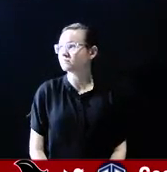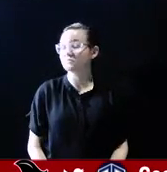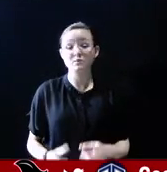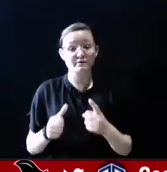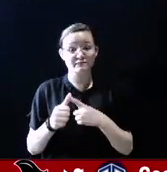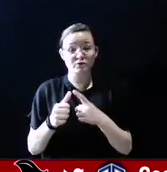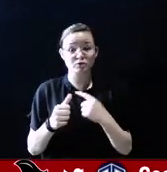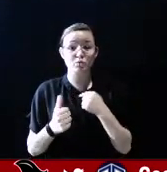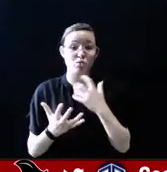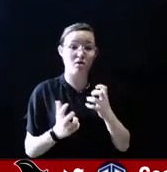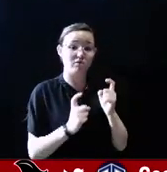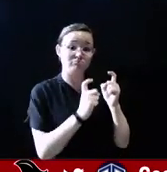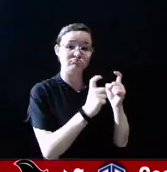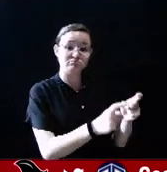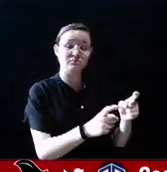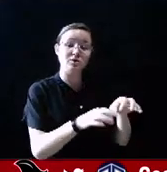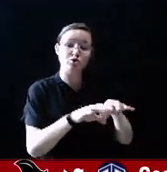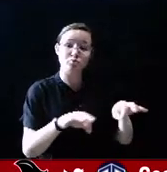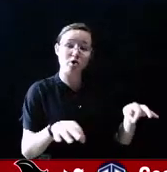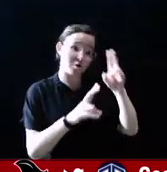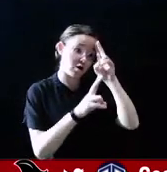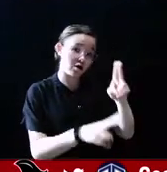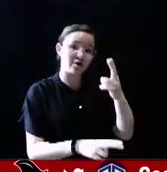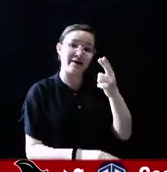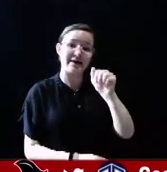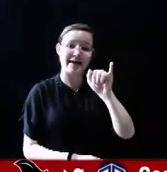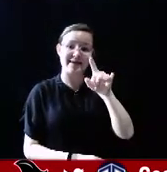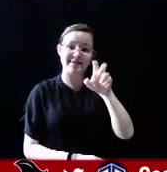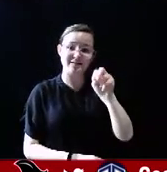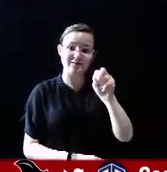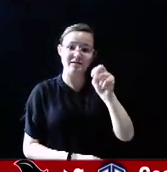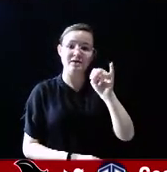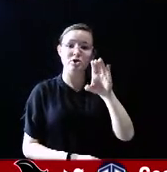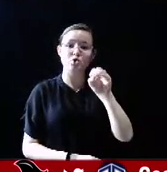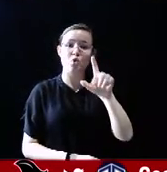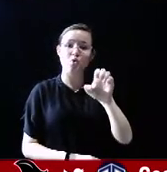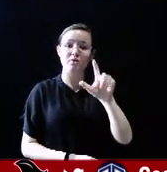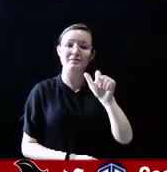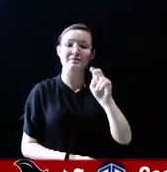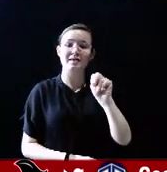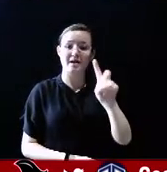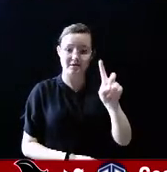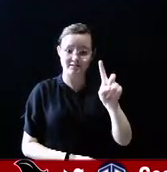First, we'd like to present a diploma in honor of Hayden Nicole Land.